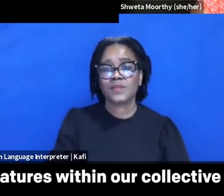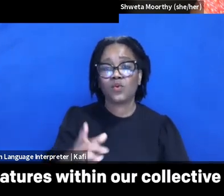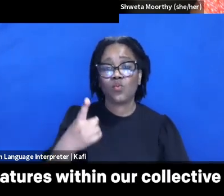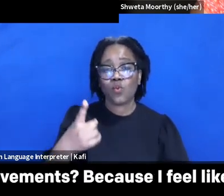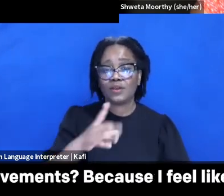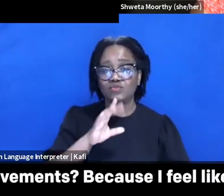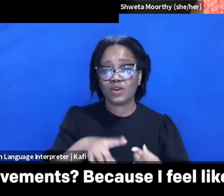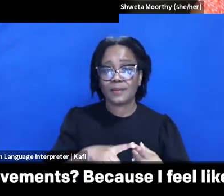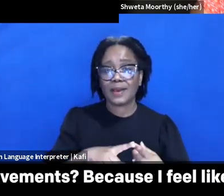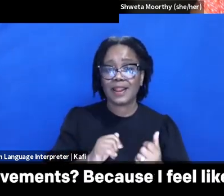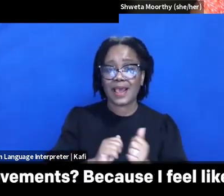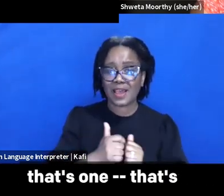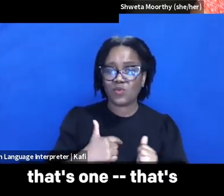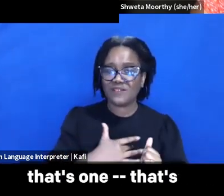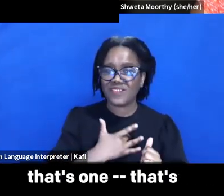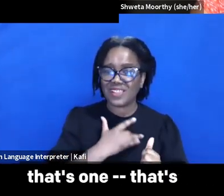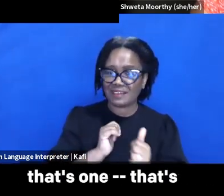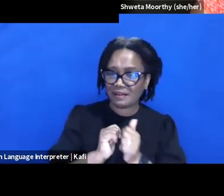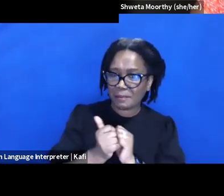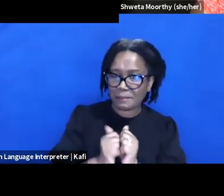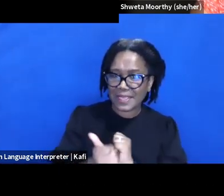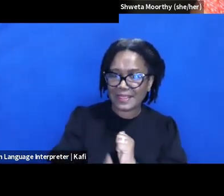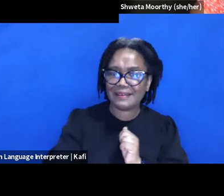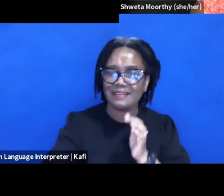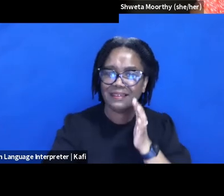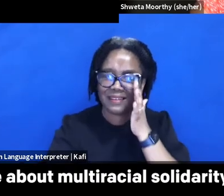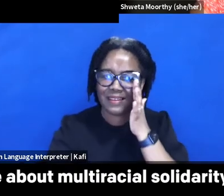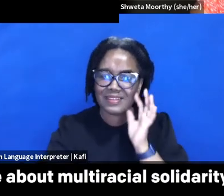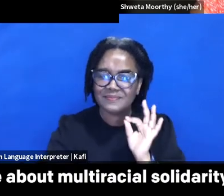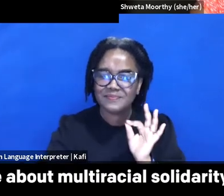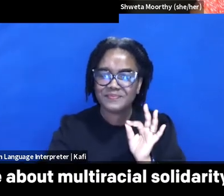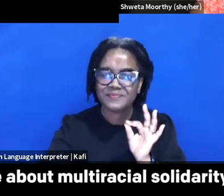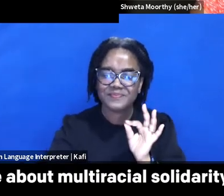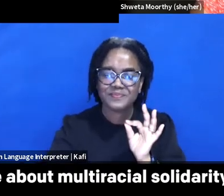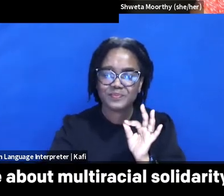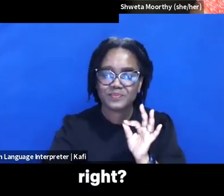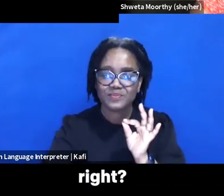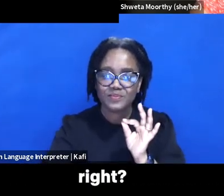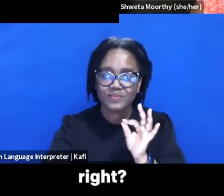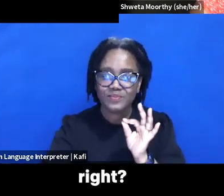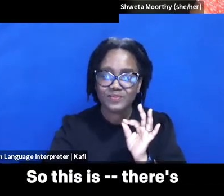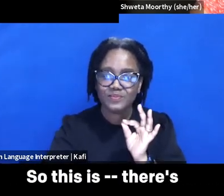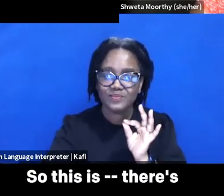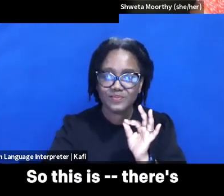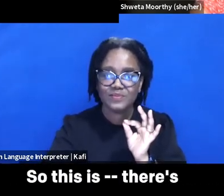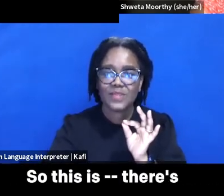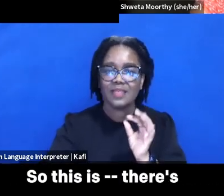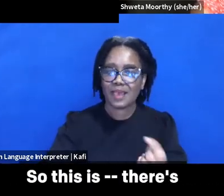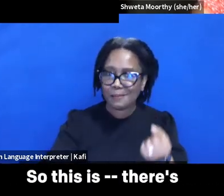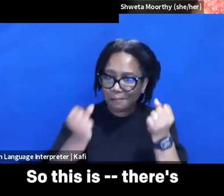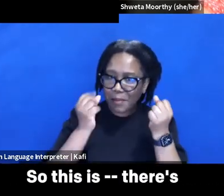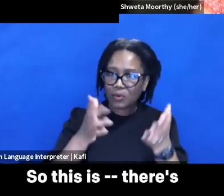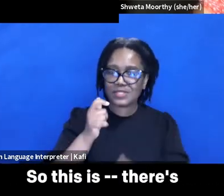our collective movements? Because I feel like that's one. Yes, That's one about multiracial solidarity, right? So this